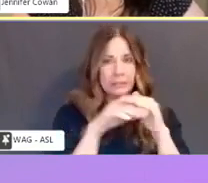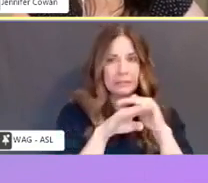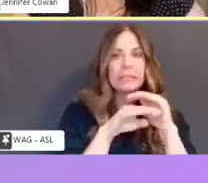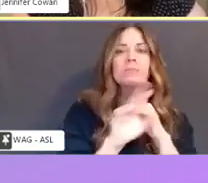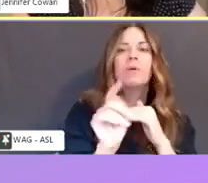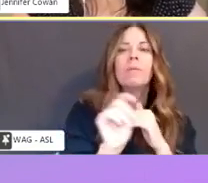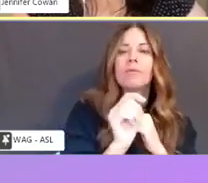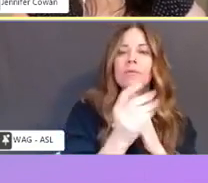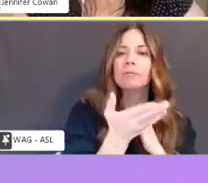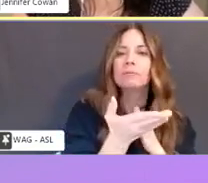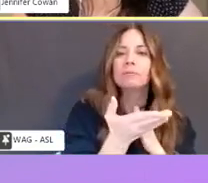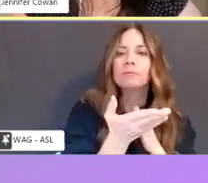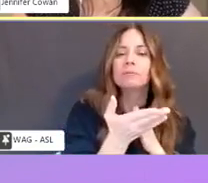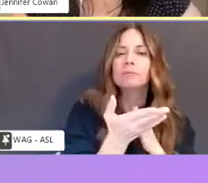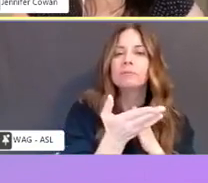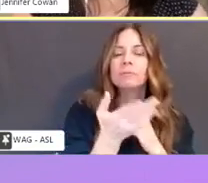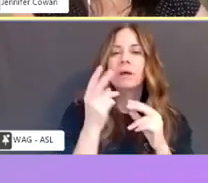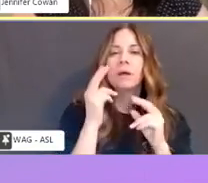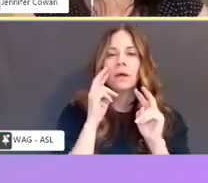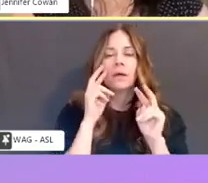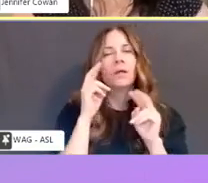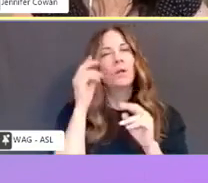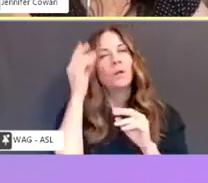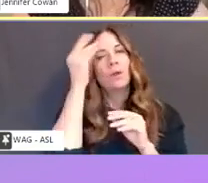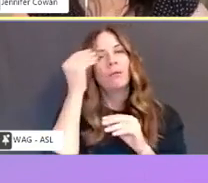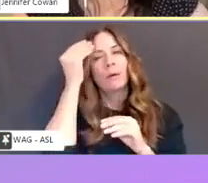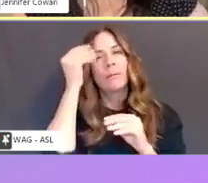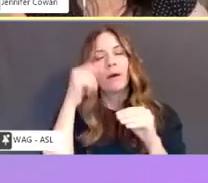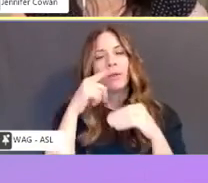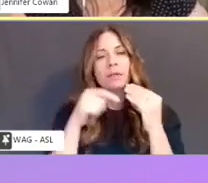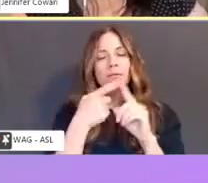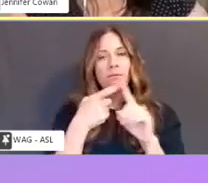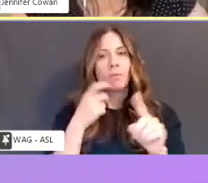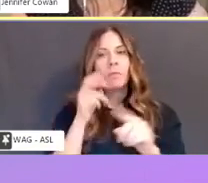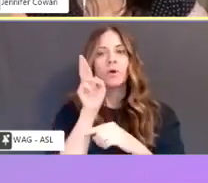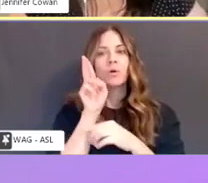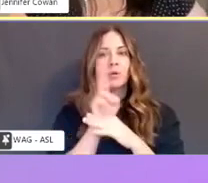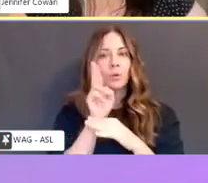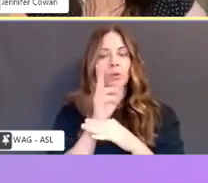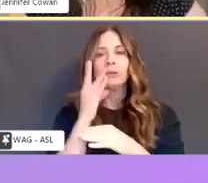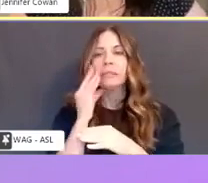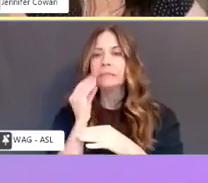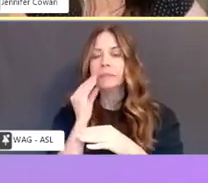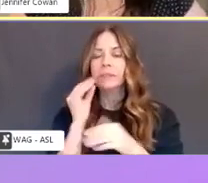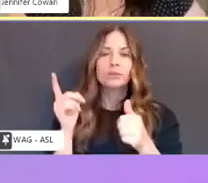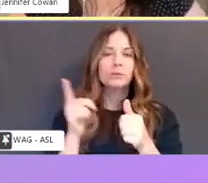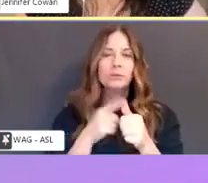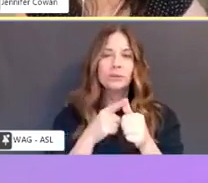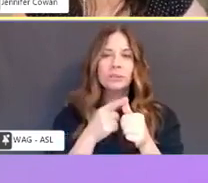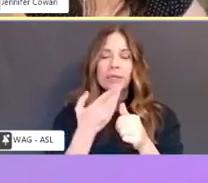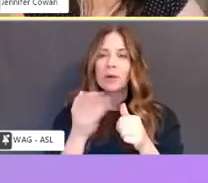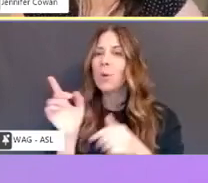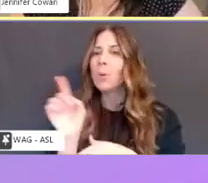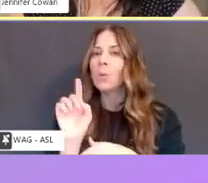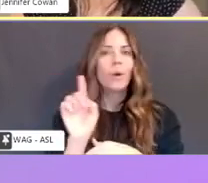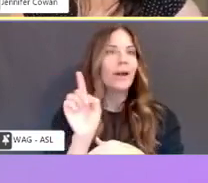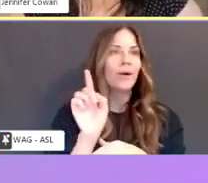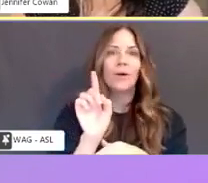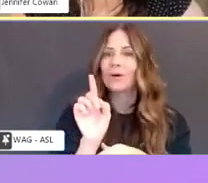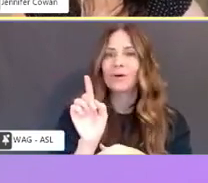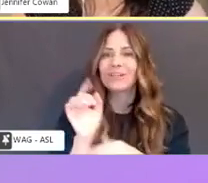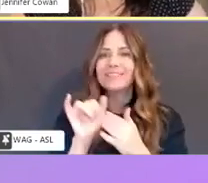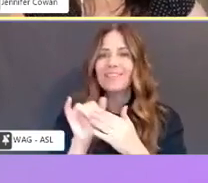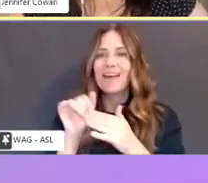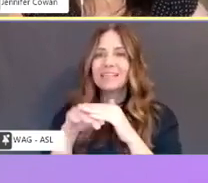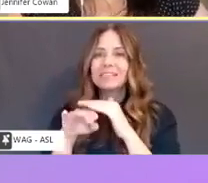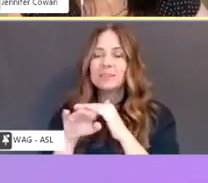washroom. So if you look at this or think about this from a user experience, the first step is, well, where is that accessible